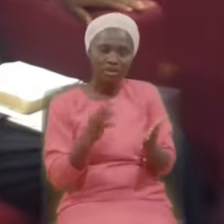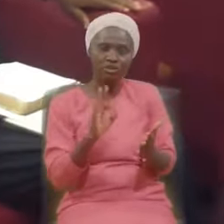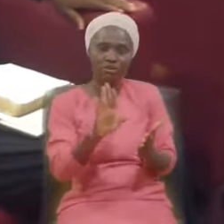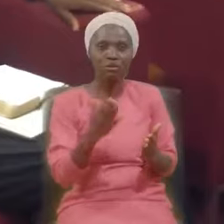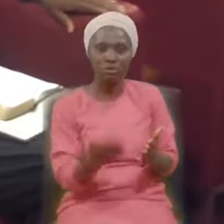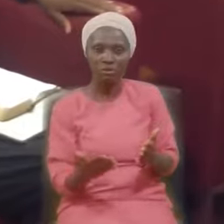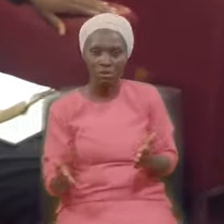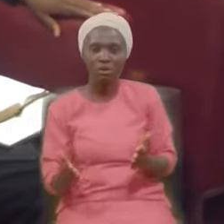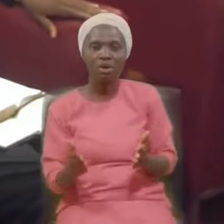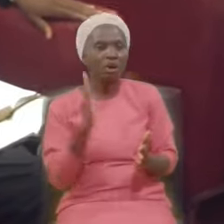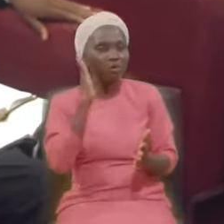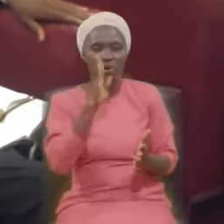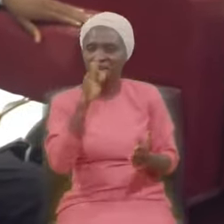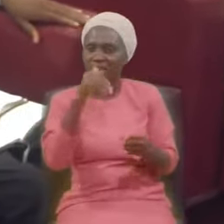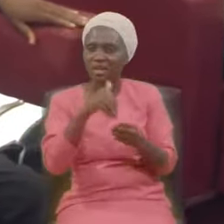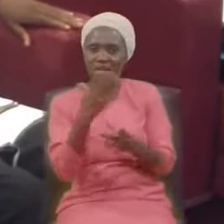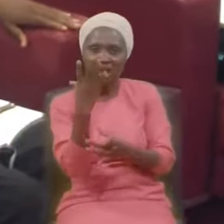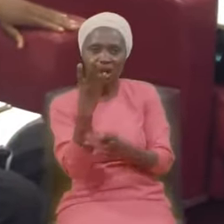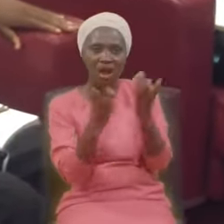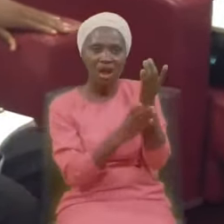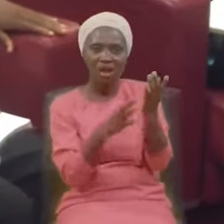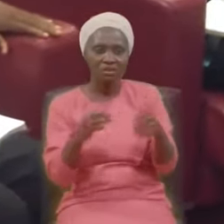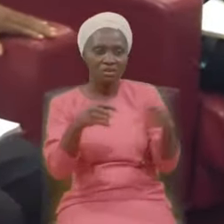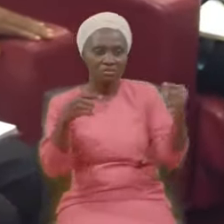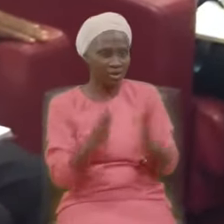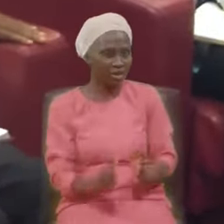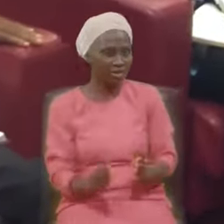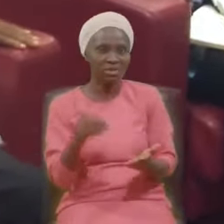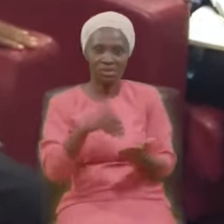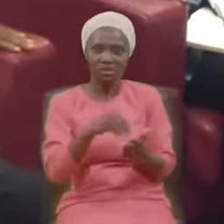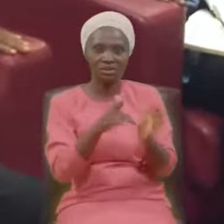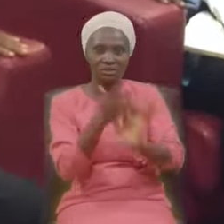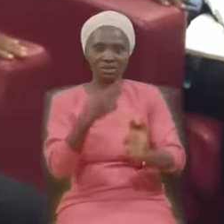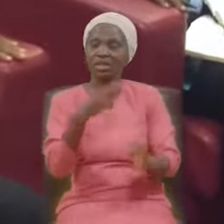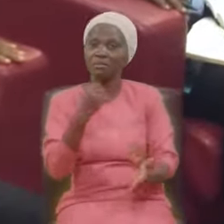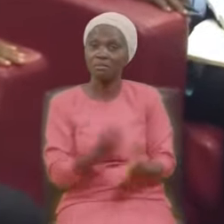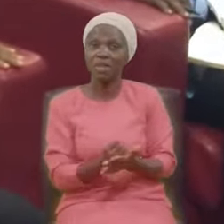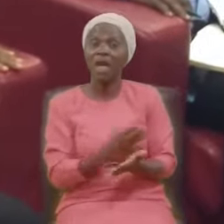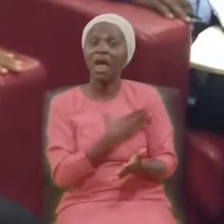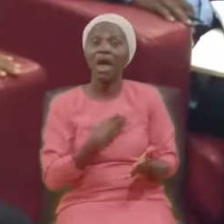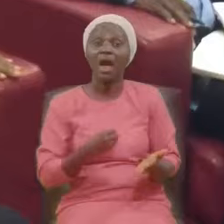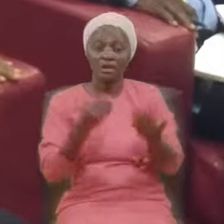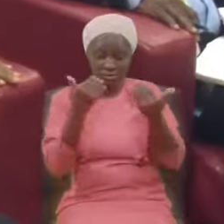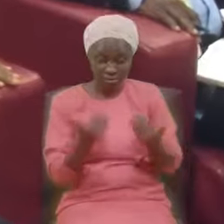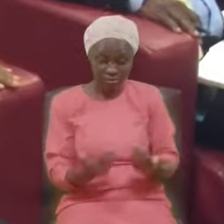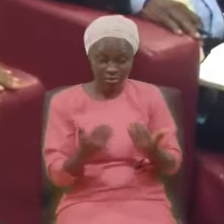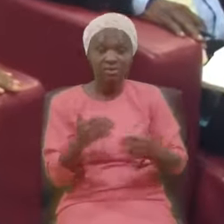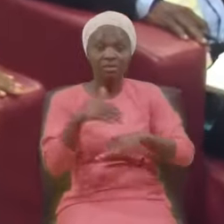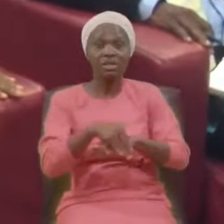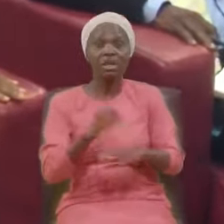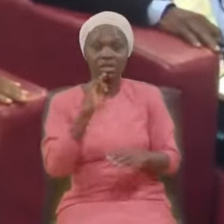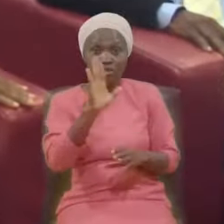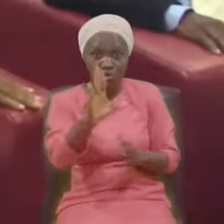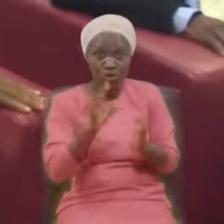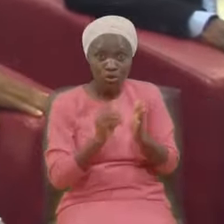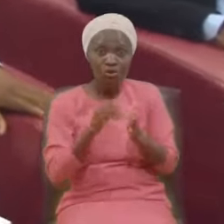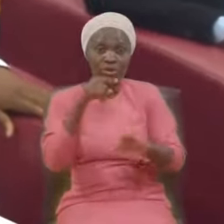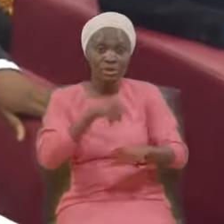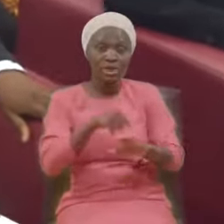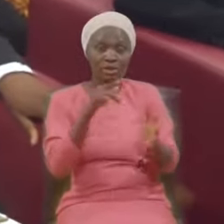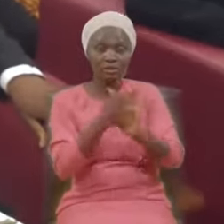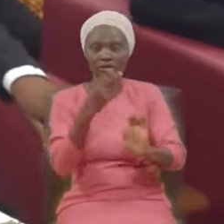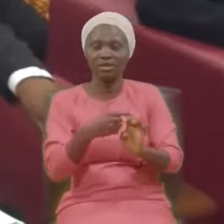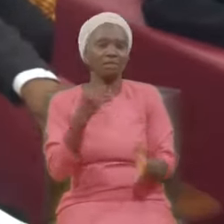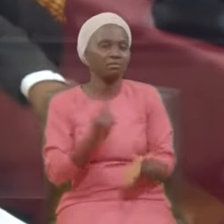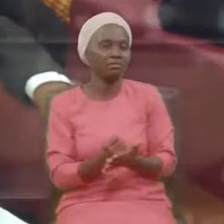will be in the hands of the enemy. And tonight is your night.